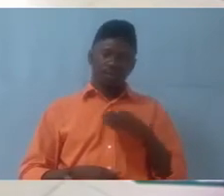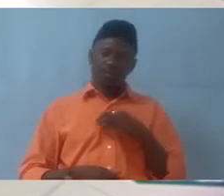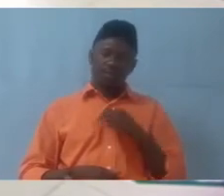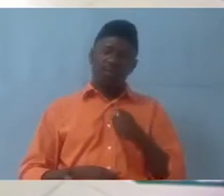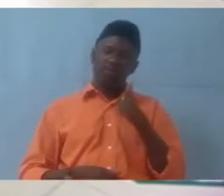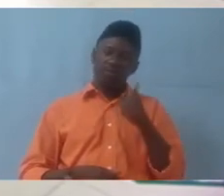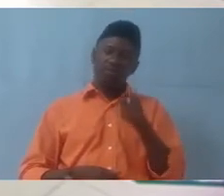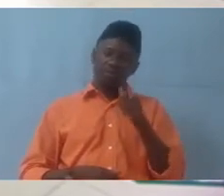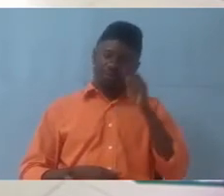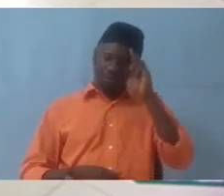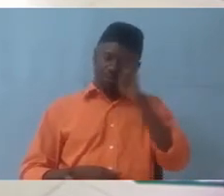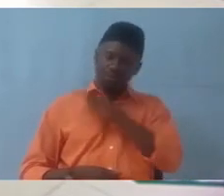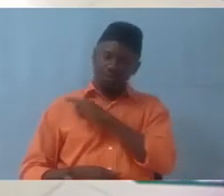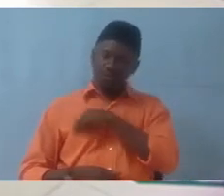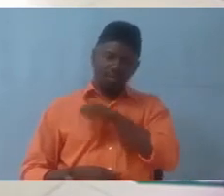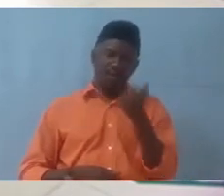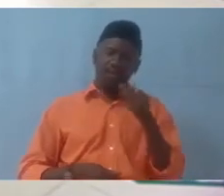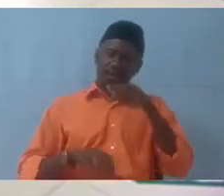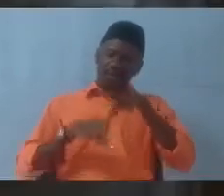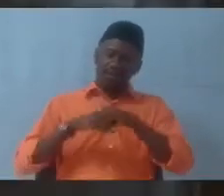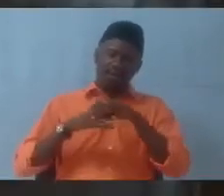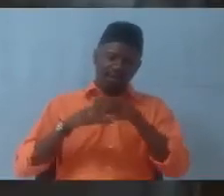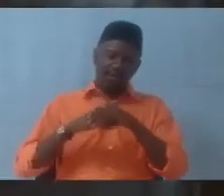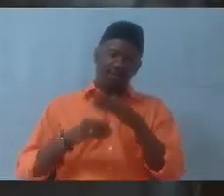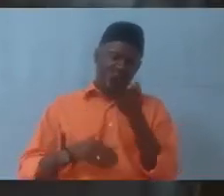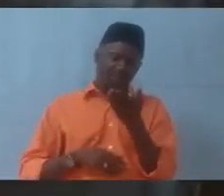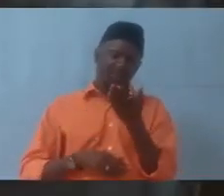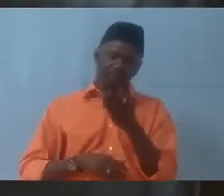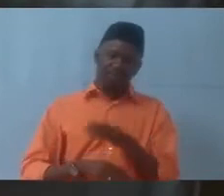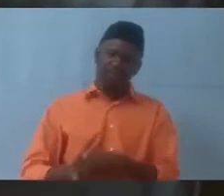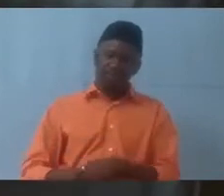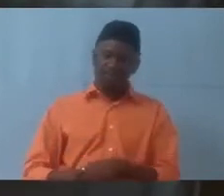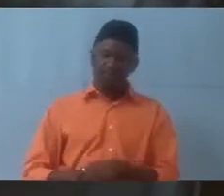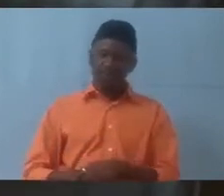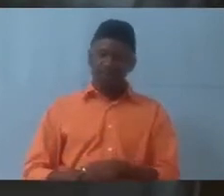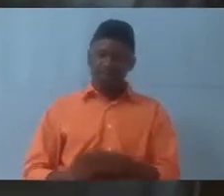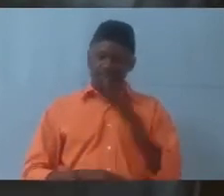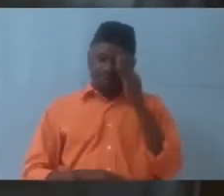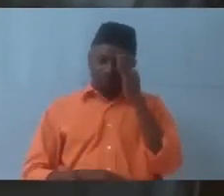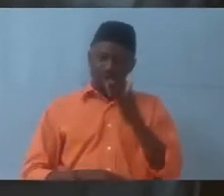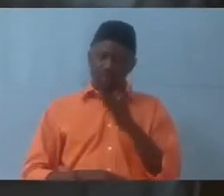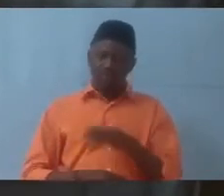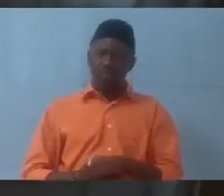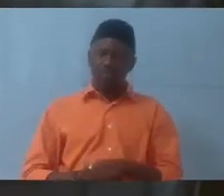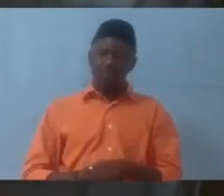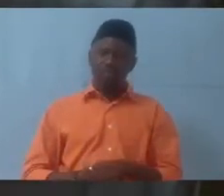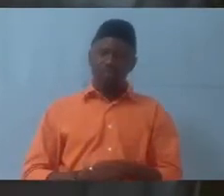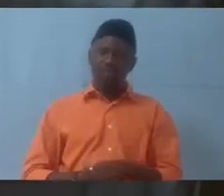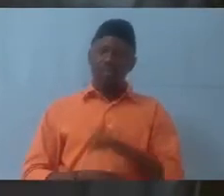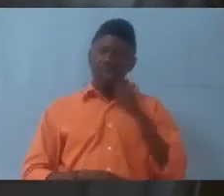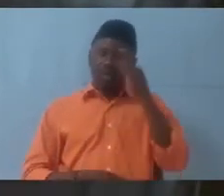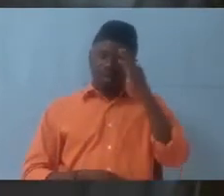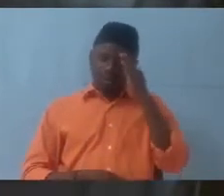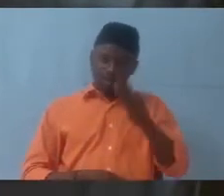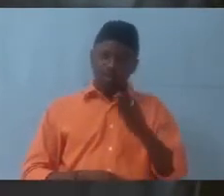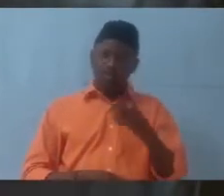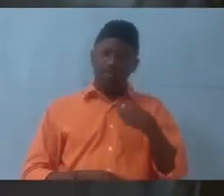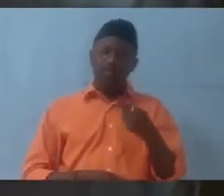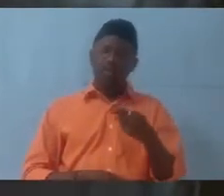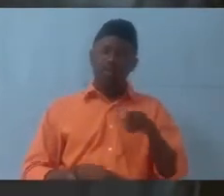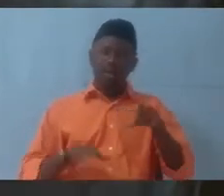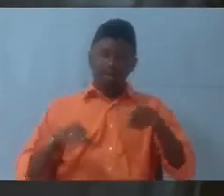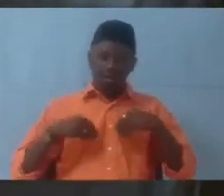friend. Jerejef Mr. Gomez, Bokari, suma harit. Thank you very much. Thank you for coming to testify before the